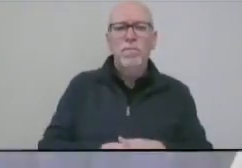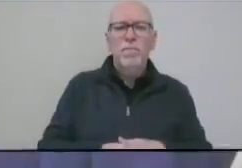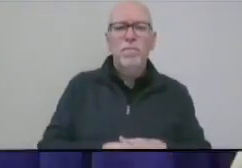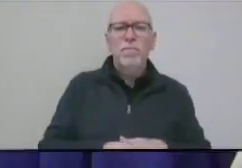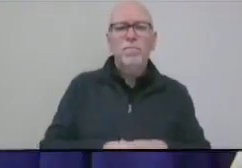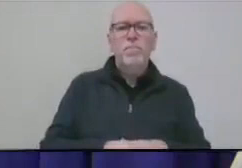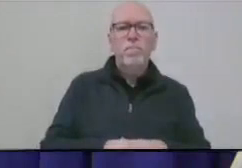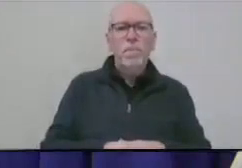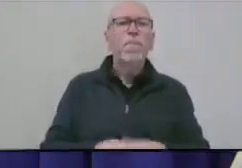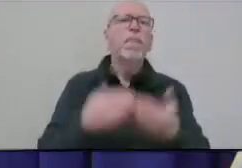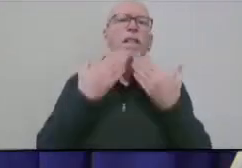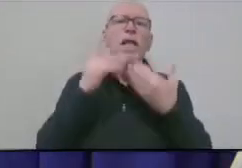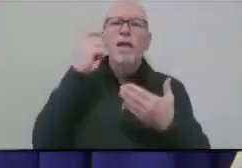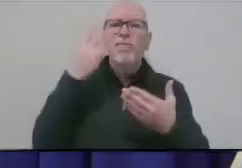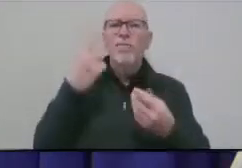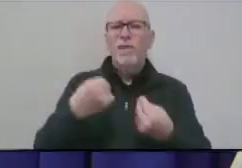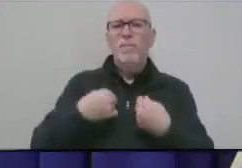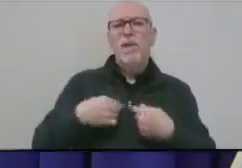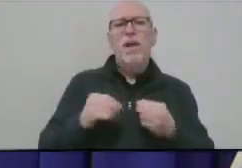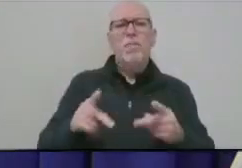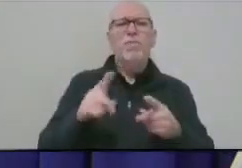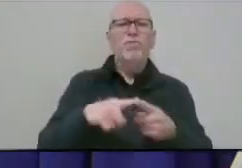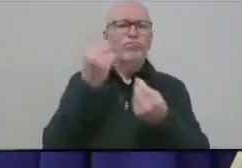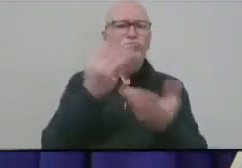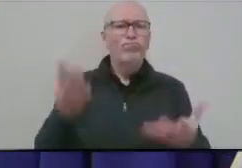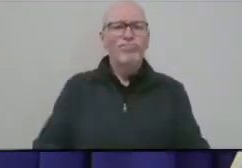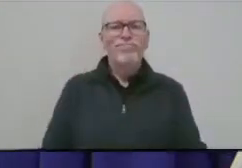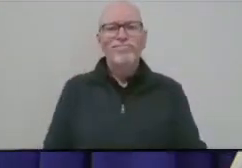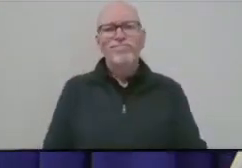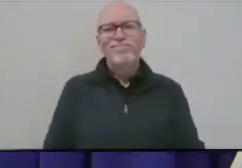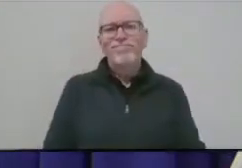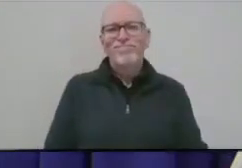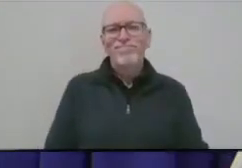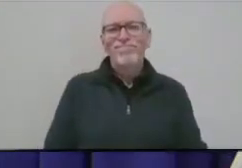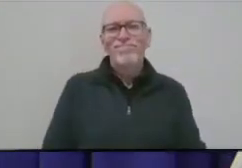So thank you, Governor, for giving me an opportunity to provide that update.